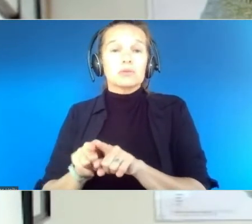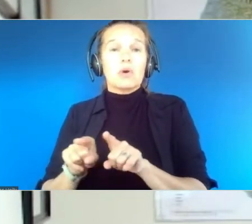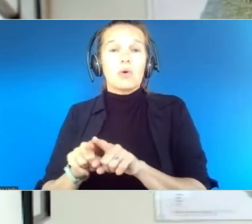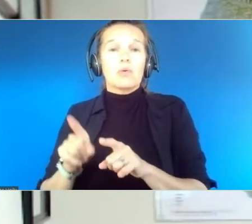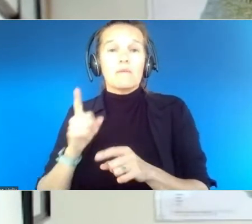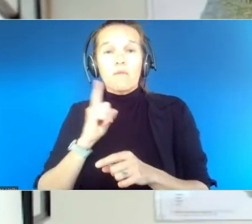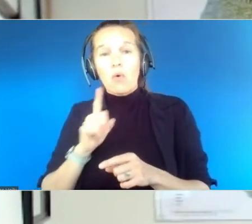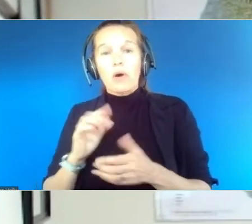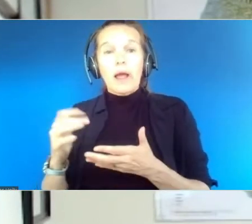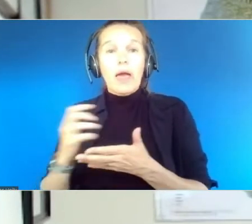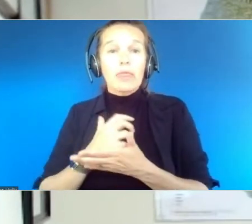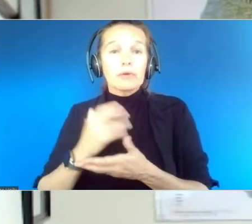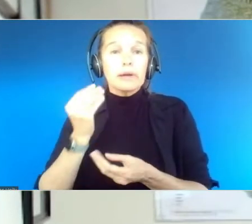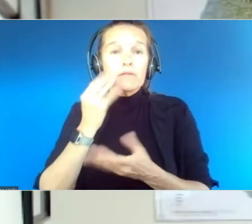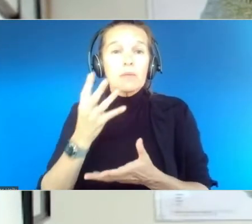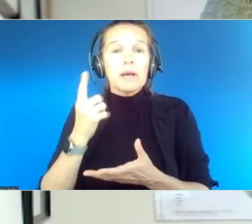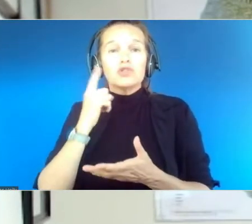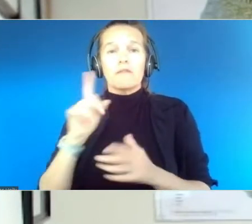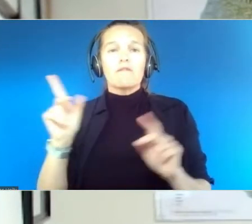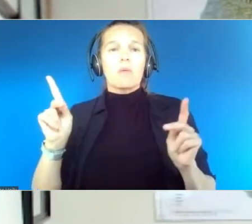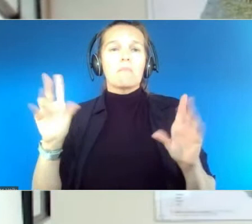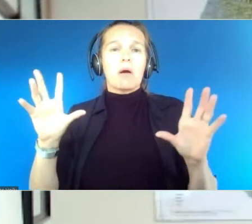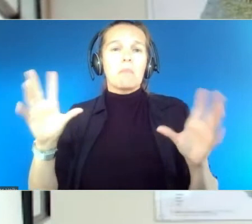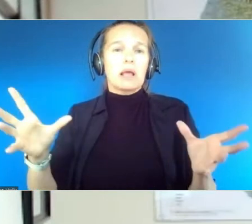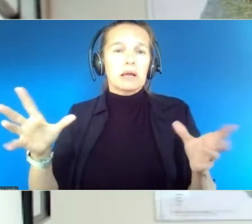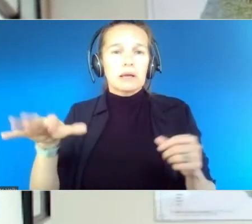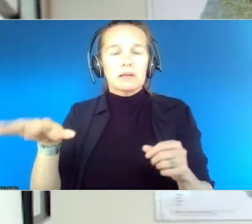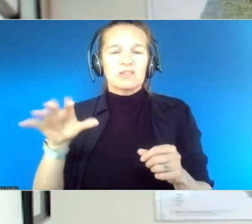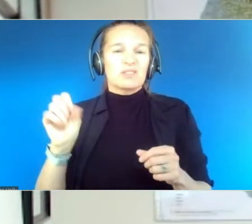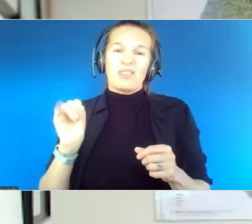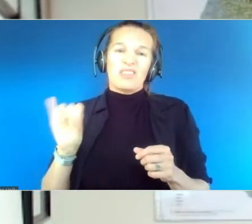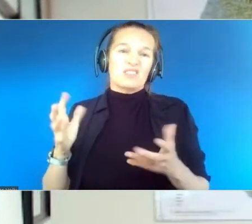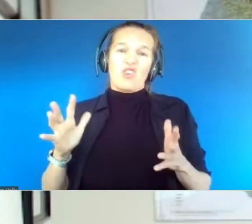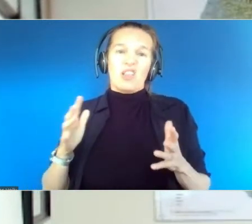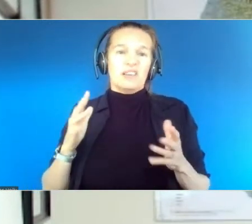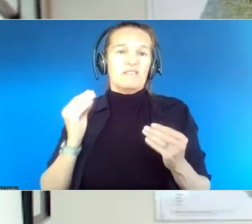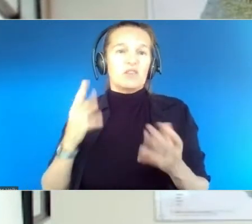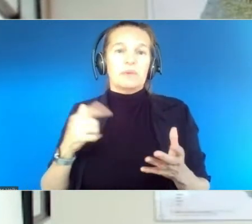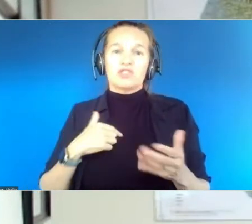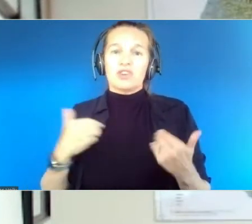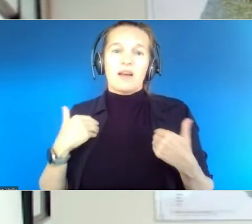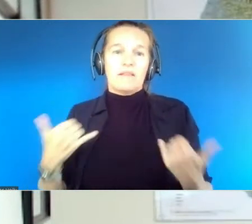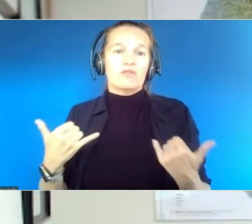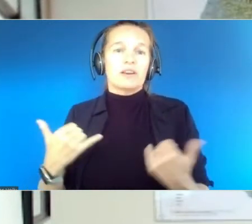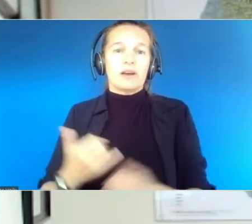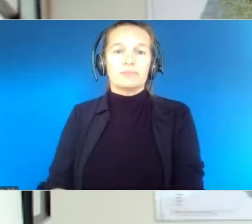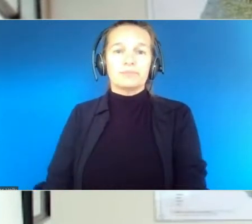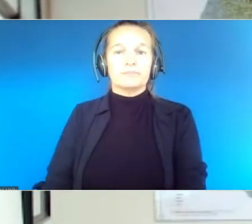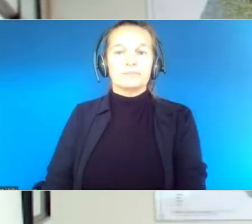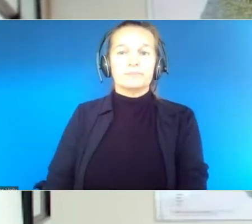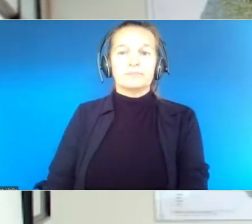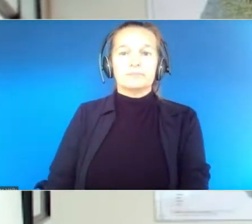information point of view. So that's as much information as I have on that now.